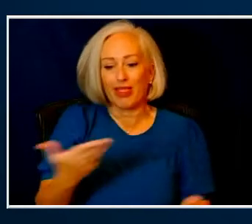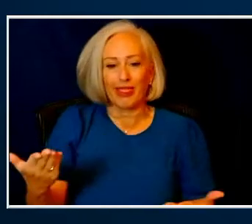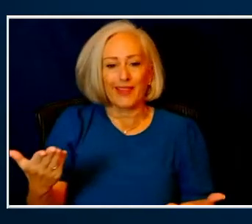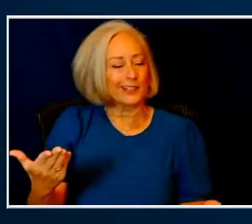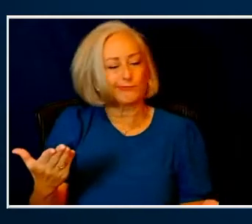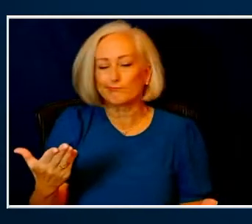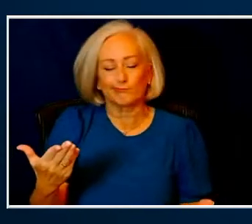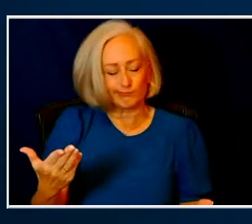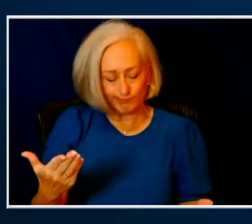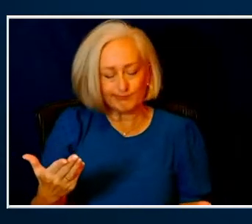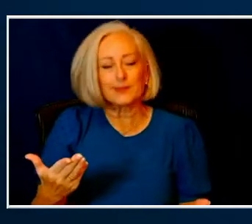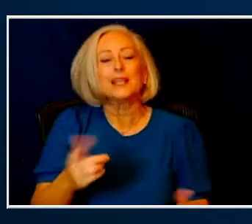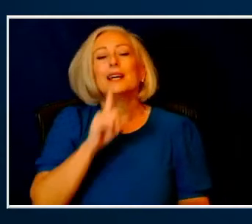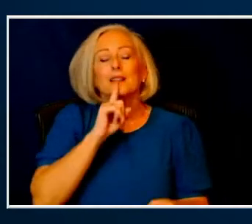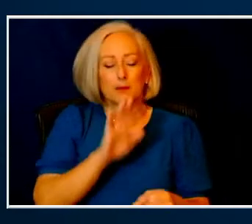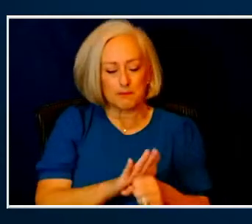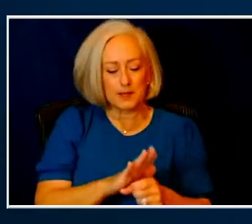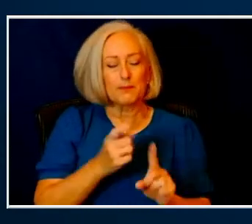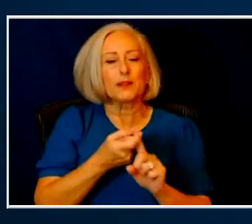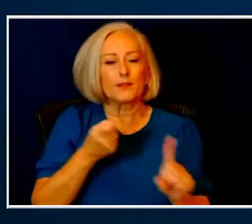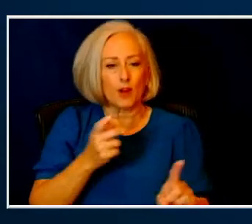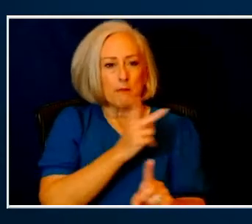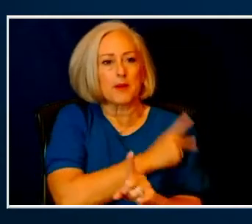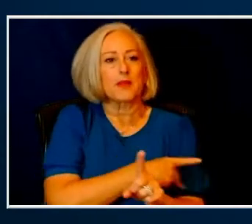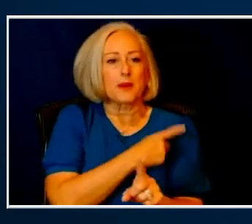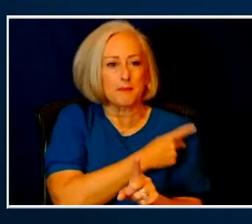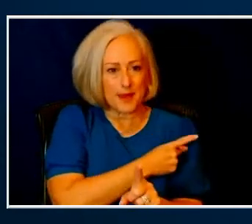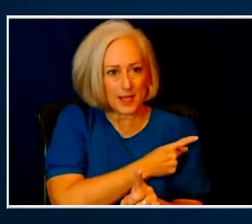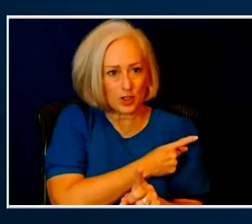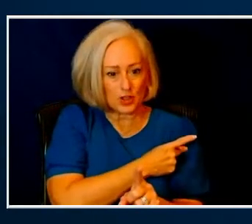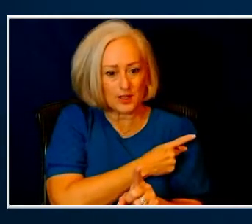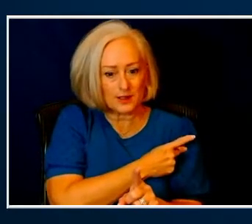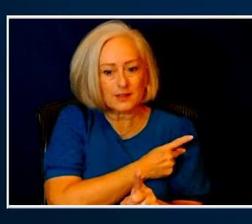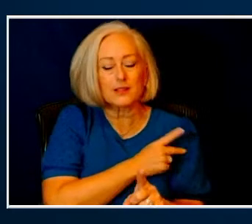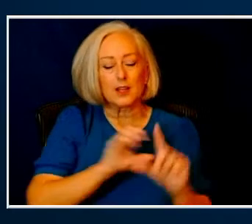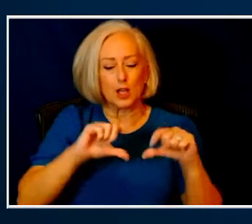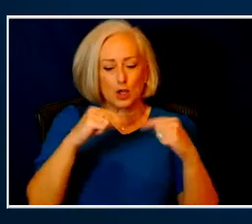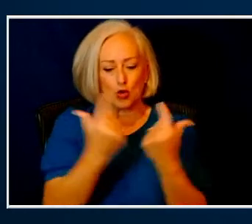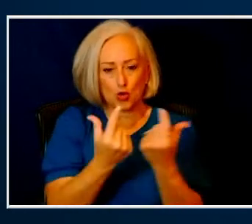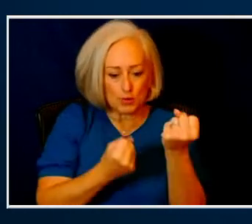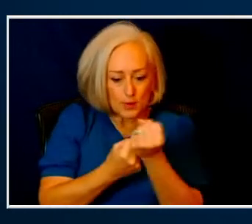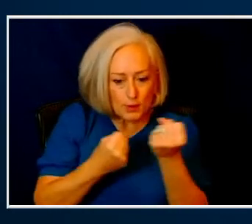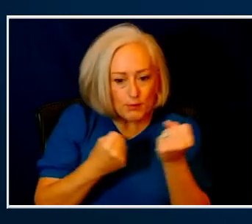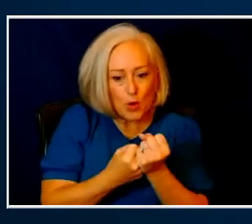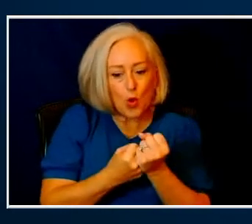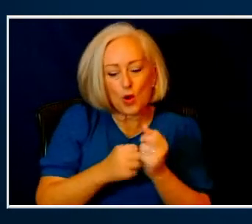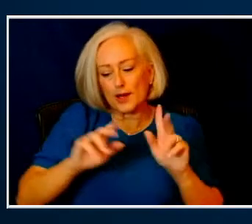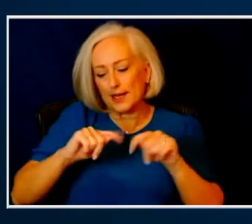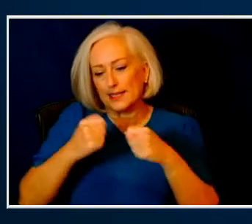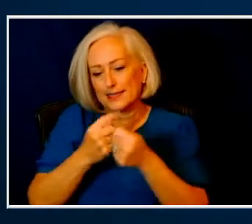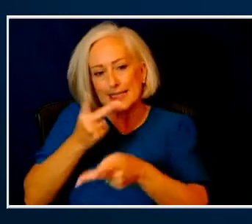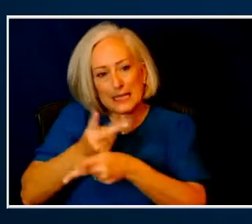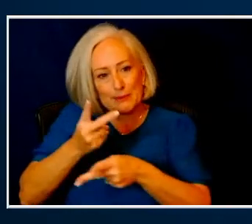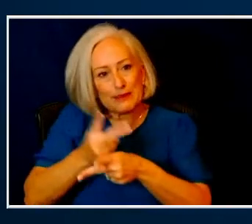wrapping around with lots of care services to help reinforce, and whether it's a group or whatever it may take to help you understand